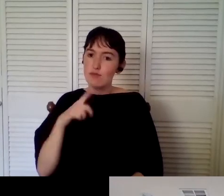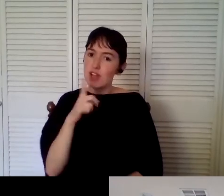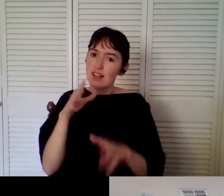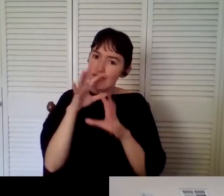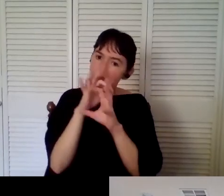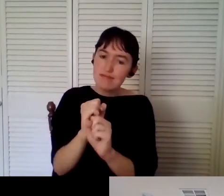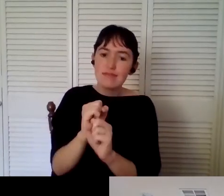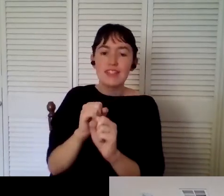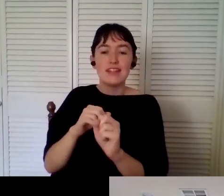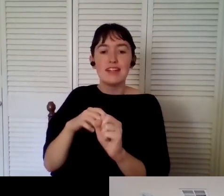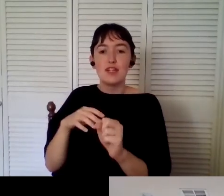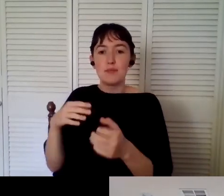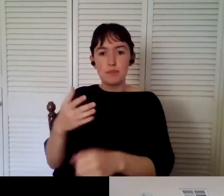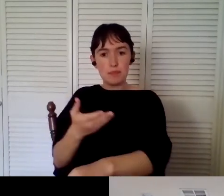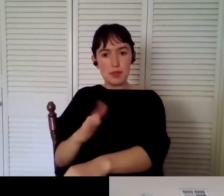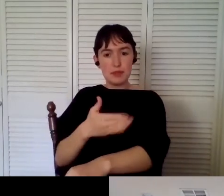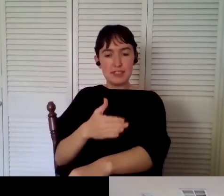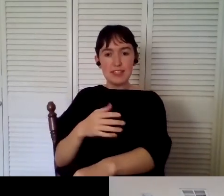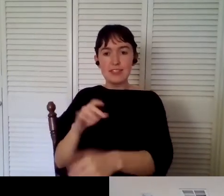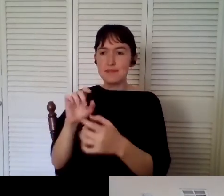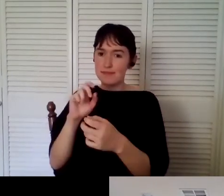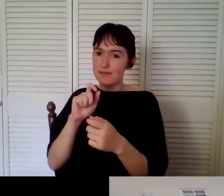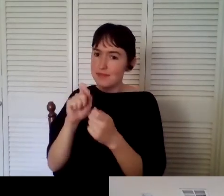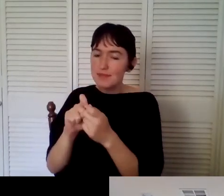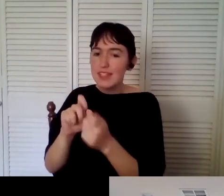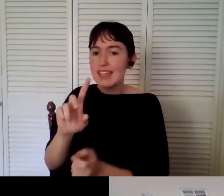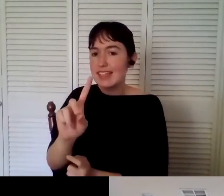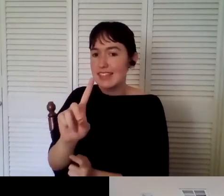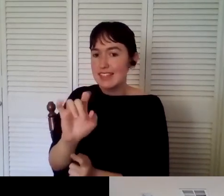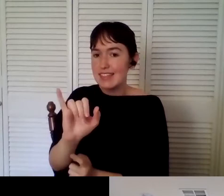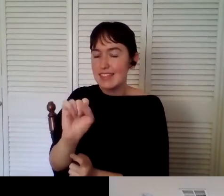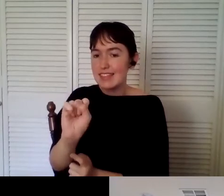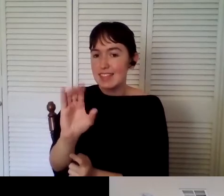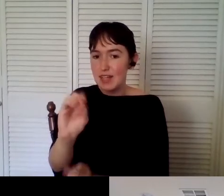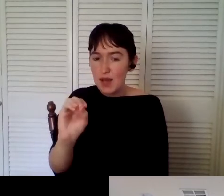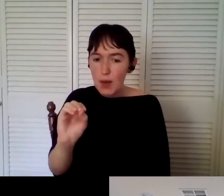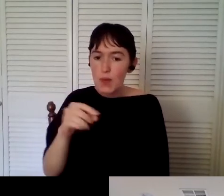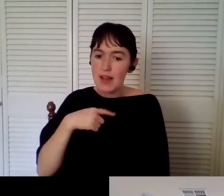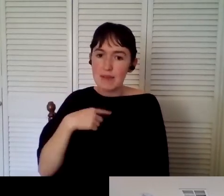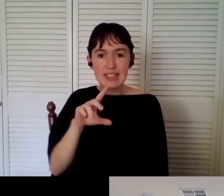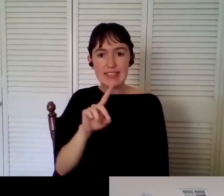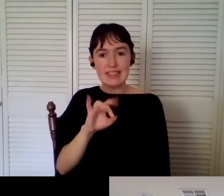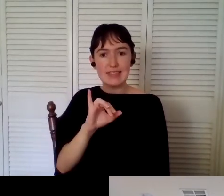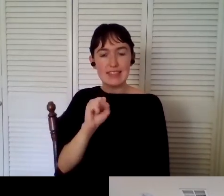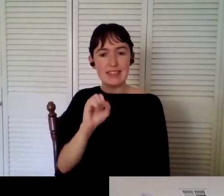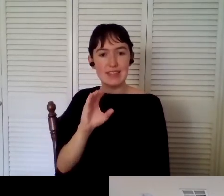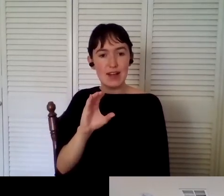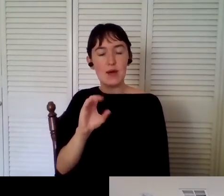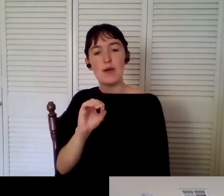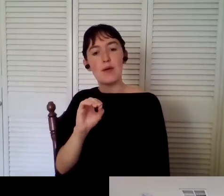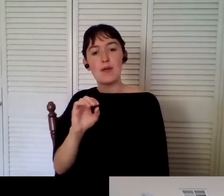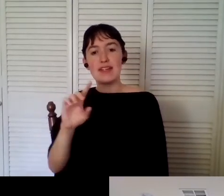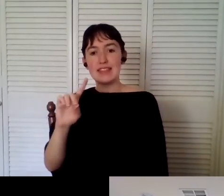disco DJ on the side. So I would, tell people to like give disco a